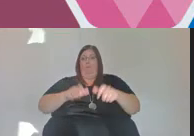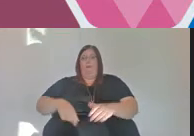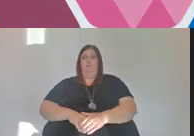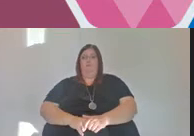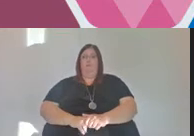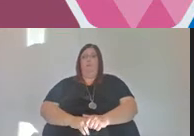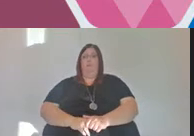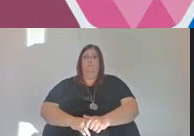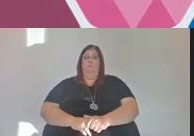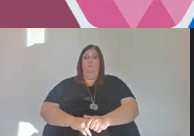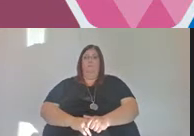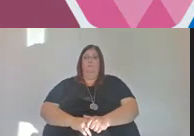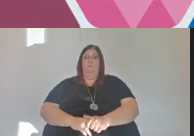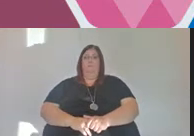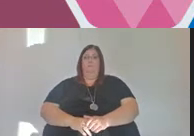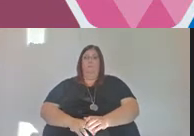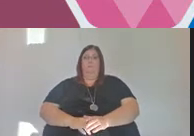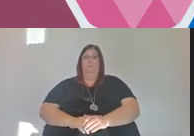I come back on that, please?